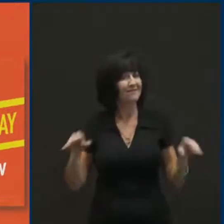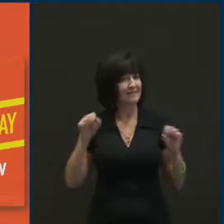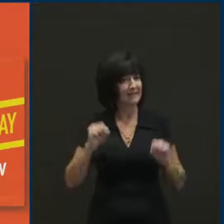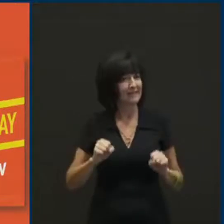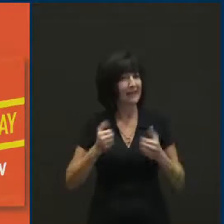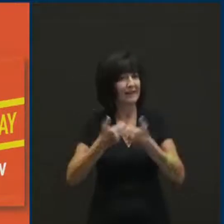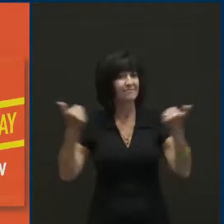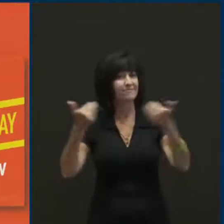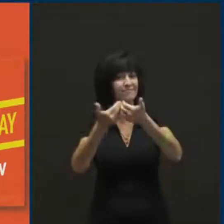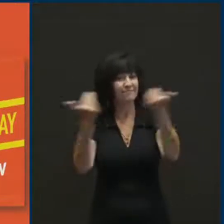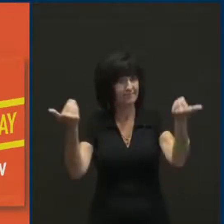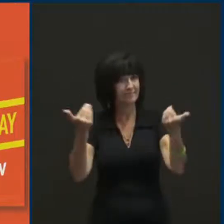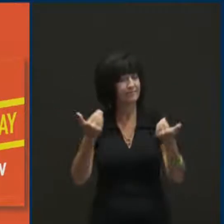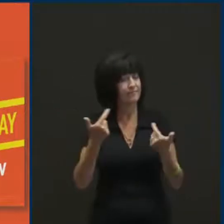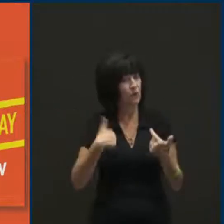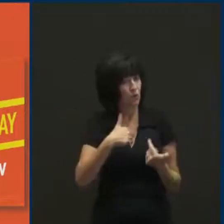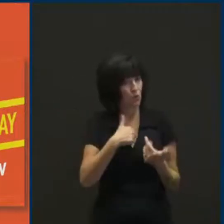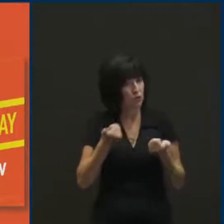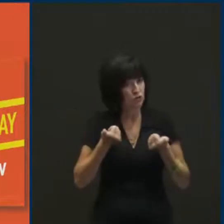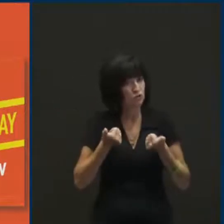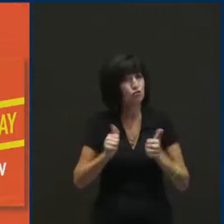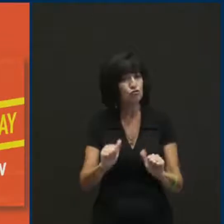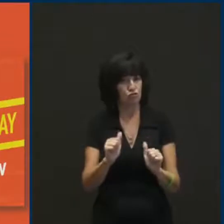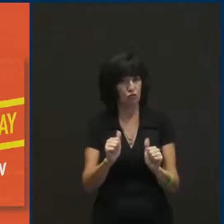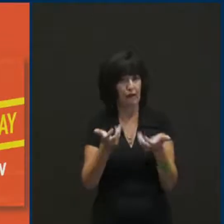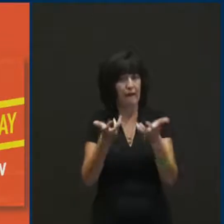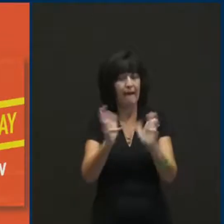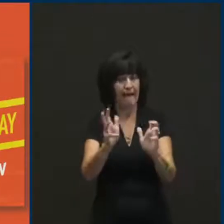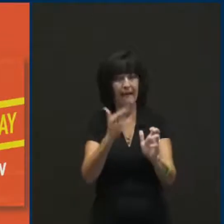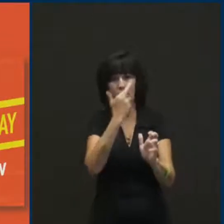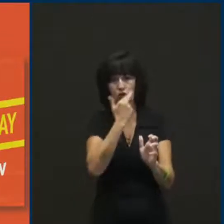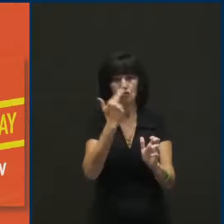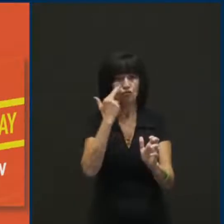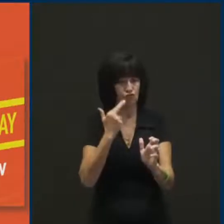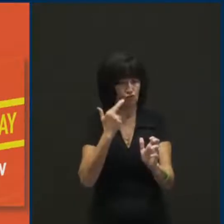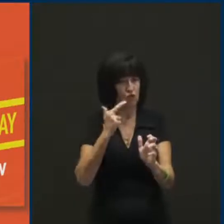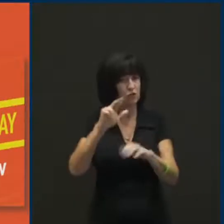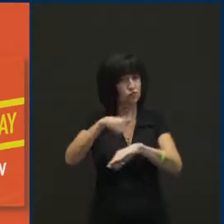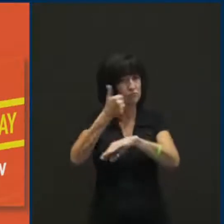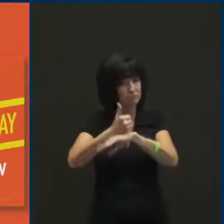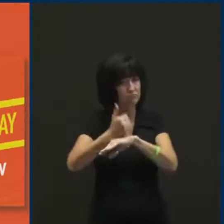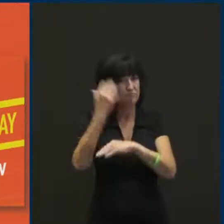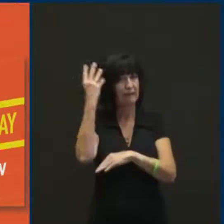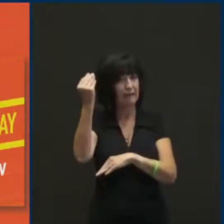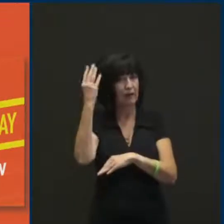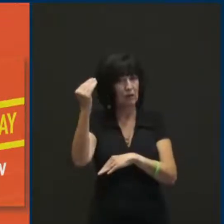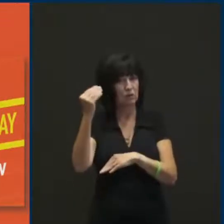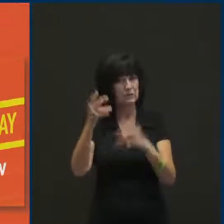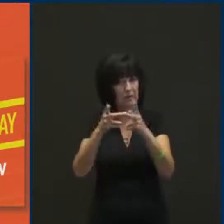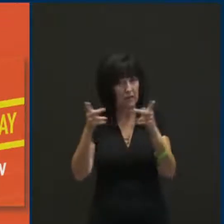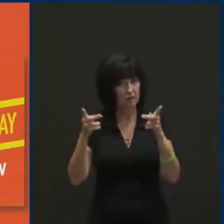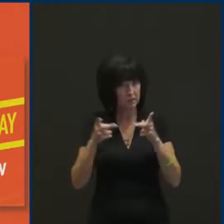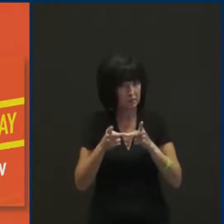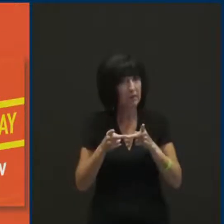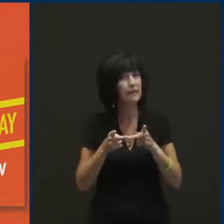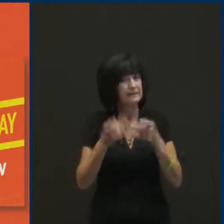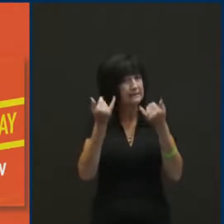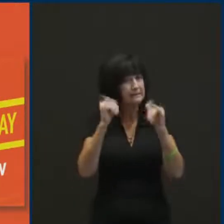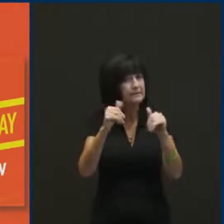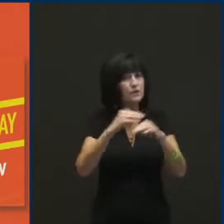to allow restaurants to keep those outdoor spaces in a way that's safe and protects their customers, as well